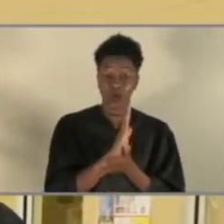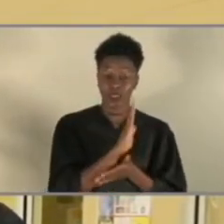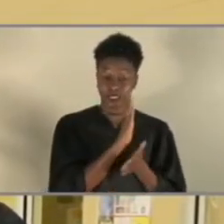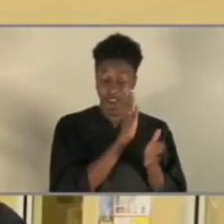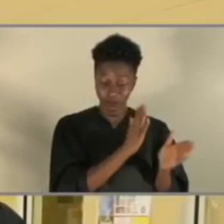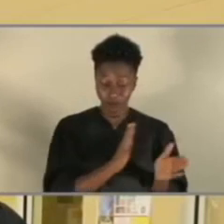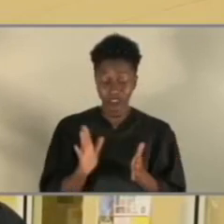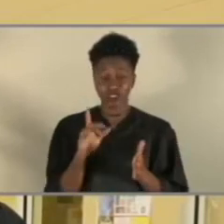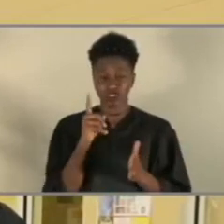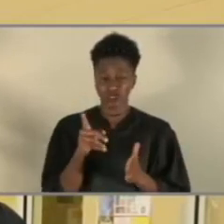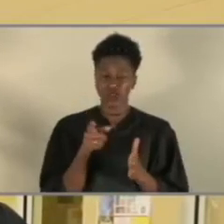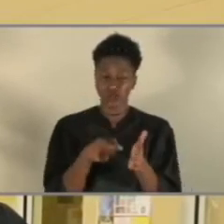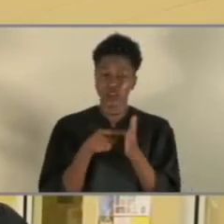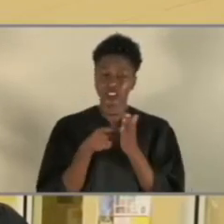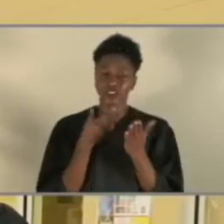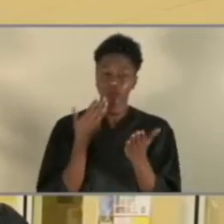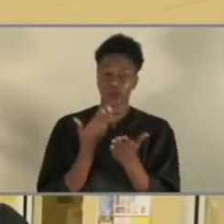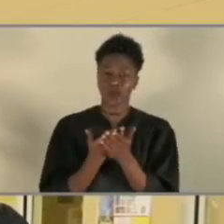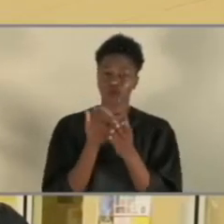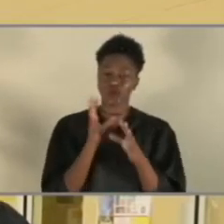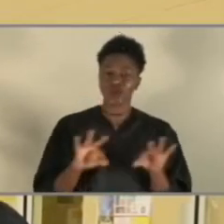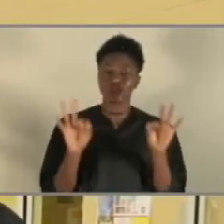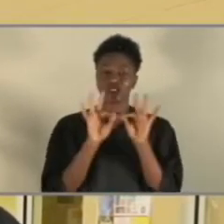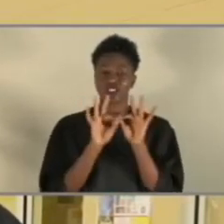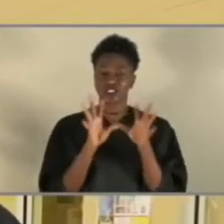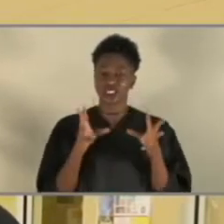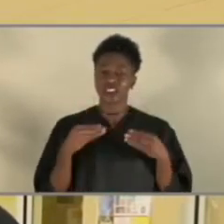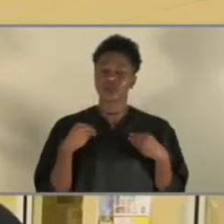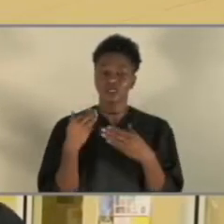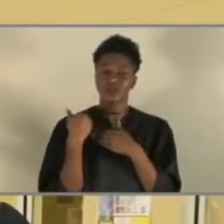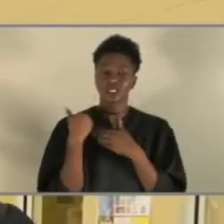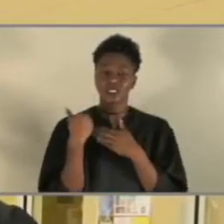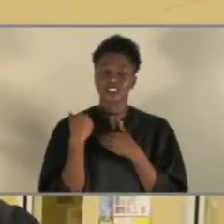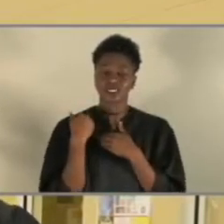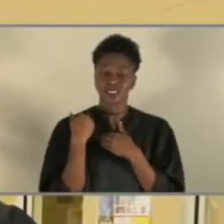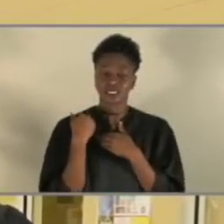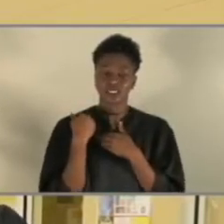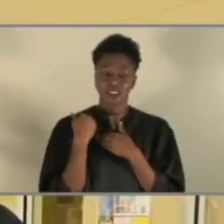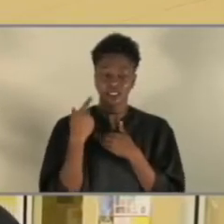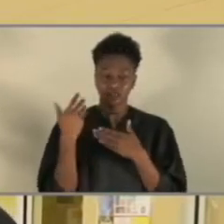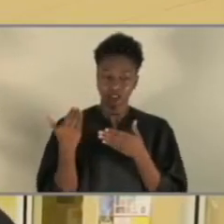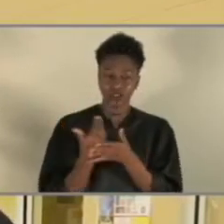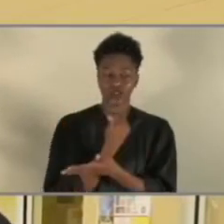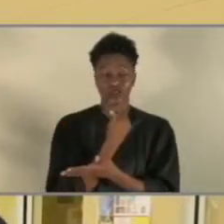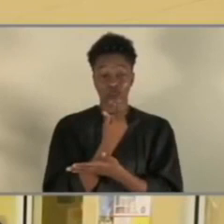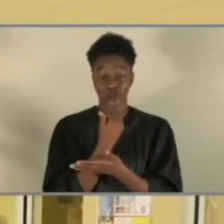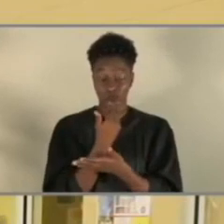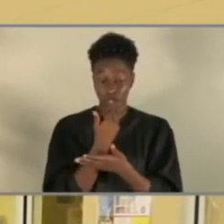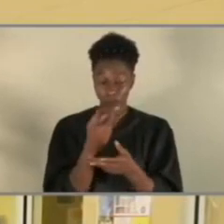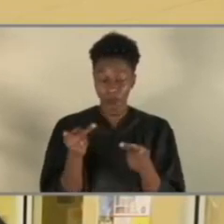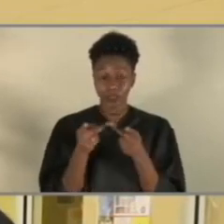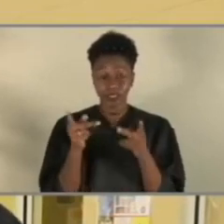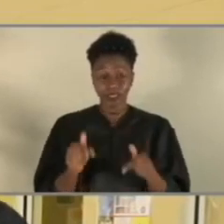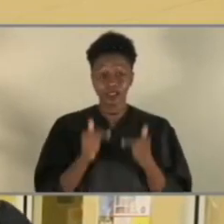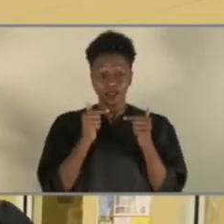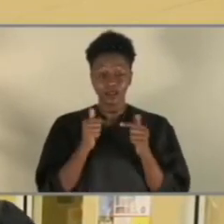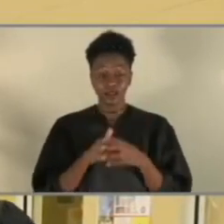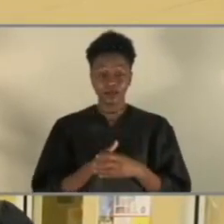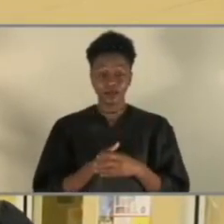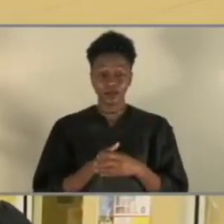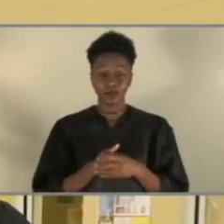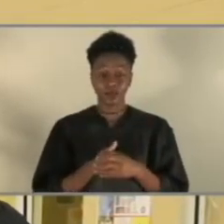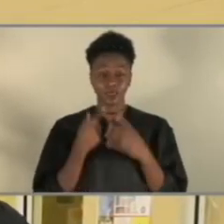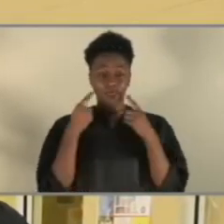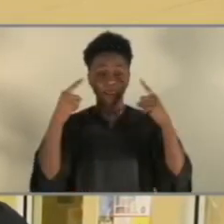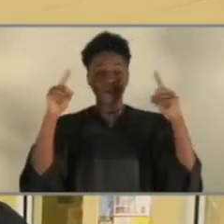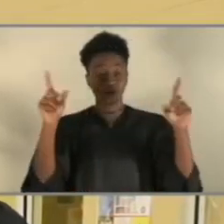your worthiness to accept the responsibilities and privileges of a new state. In successfully completing your program